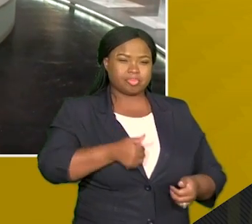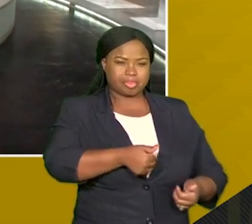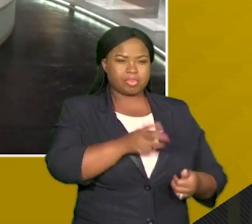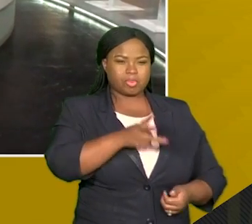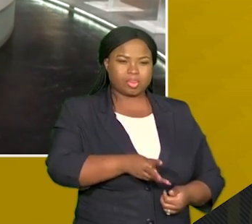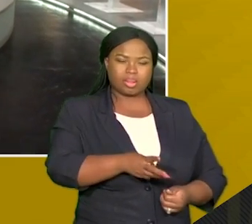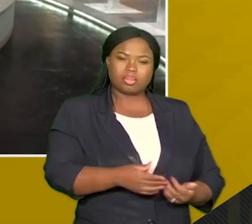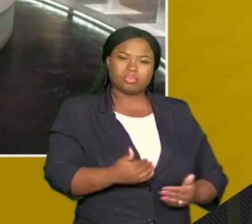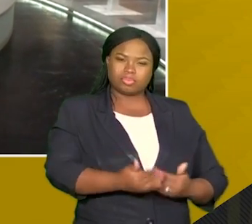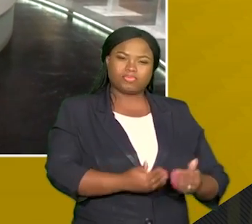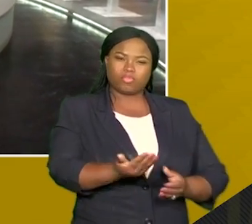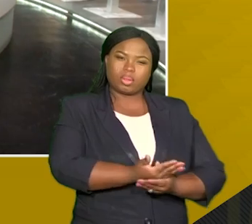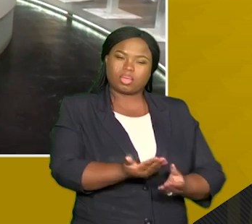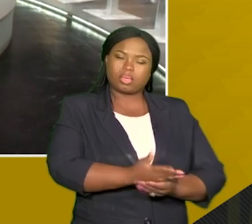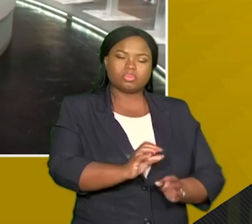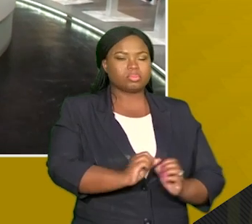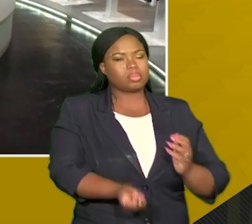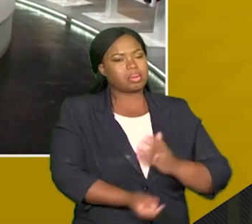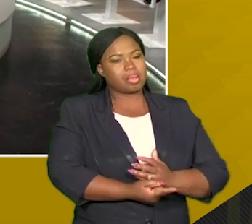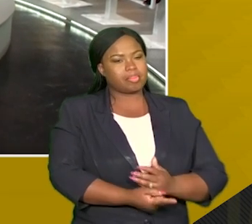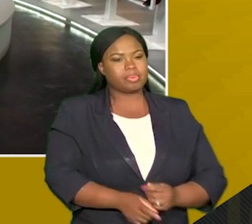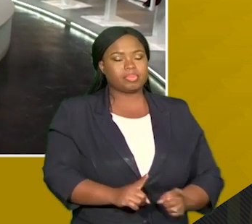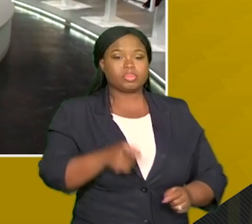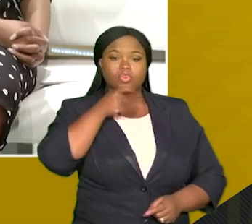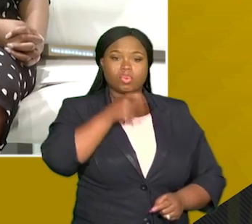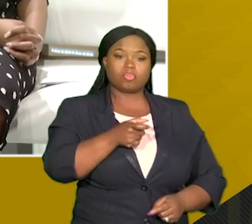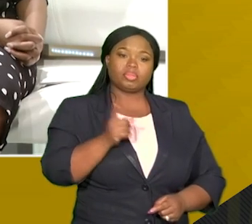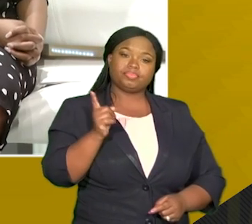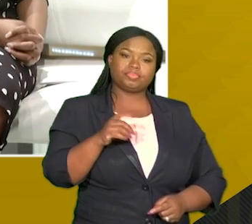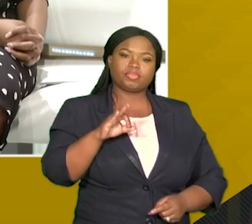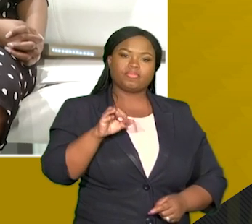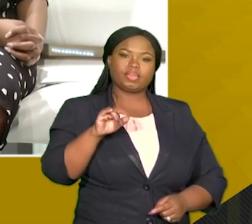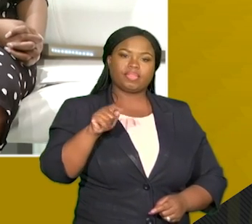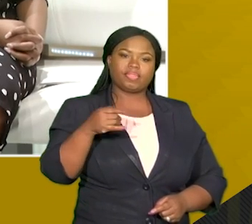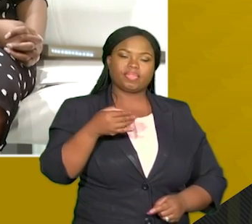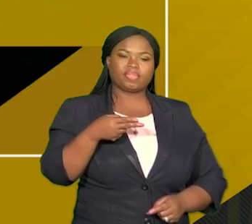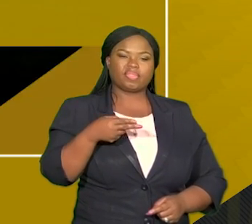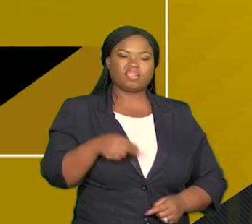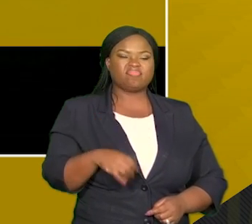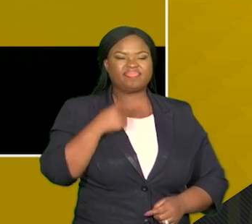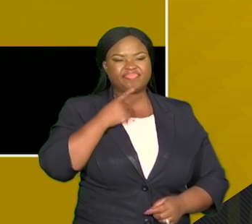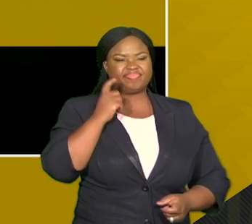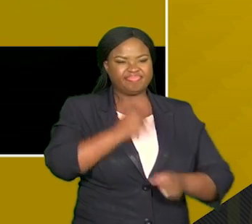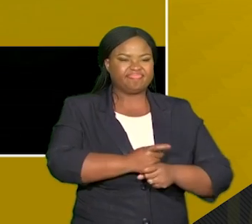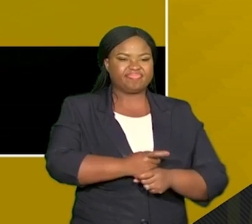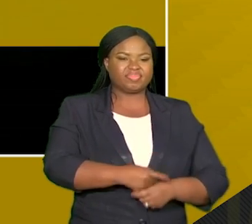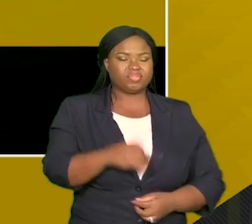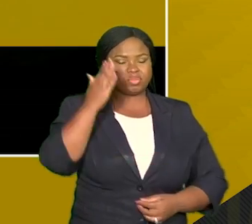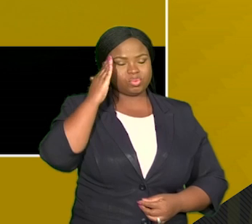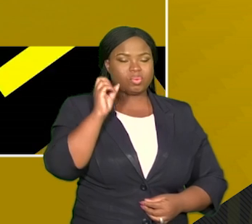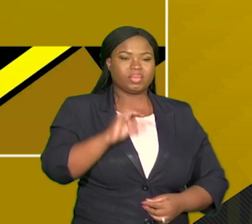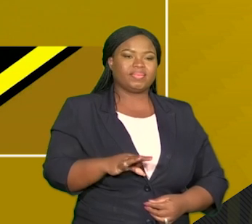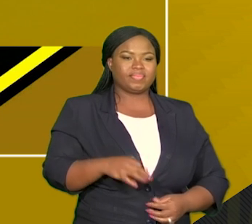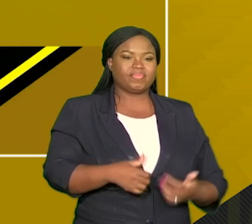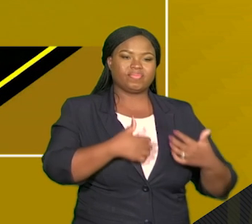ukuthi progress your case im kanjani. But there's a comment coming in from Ofaith. Ofaith, it's hard knowing the fact that when your loved